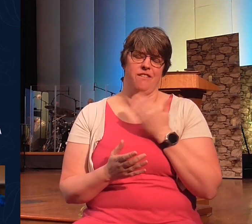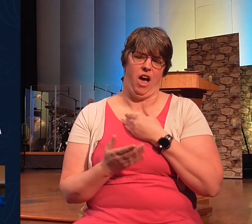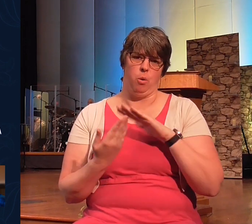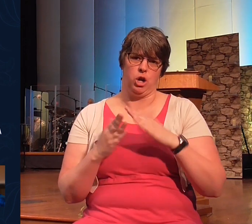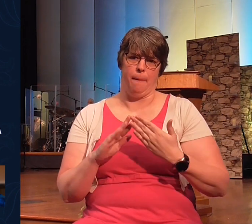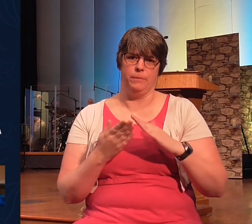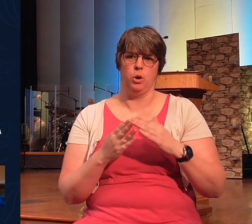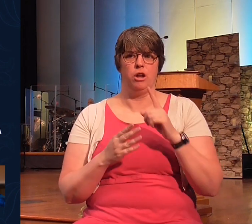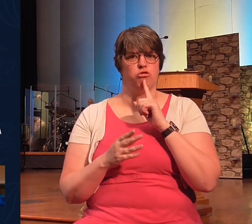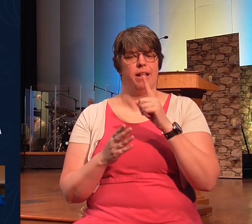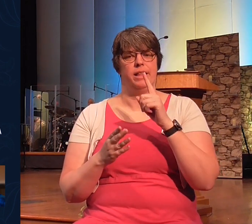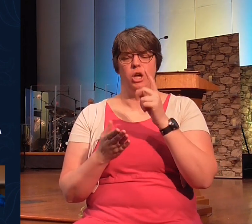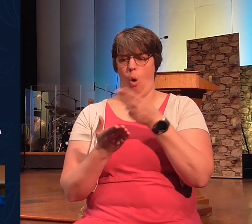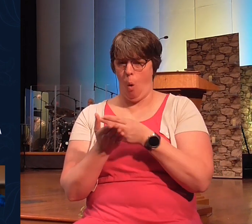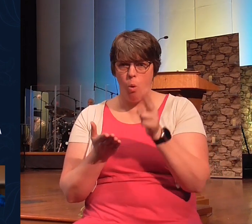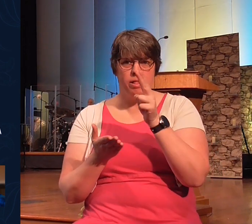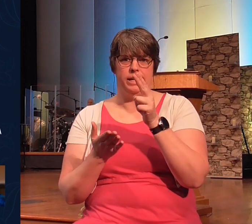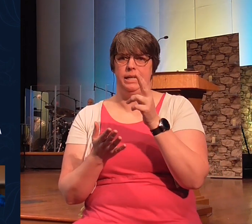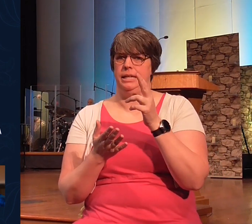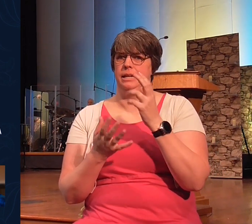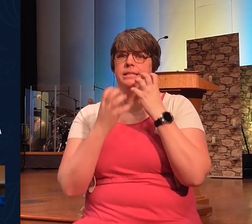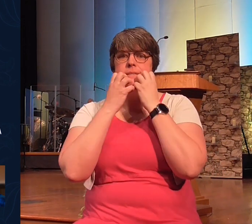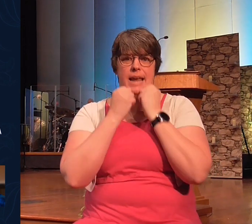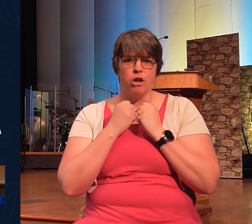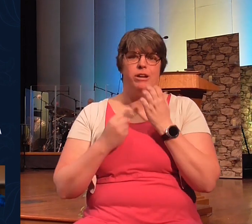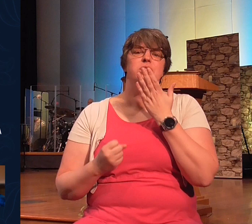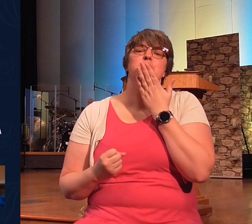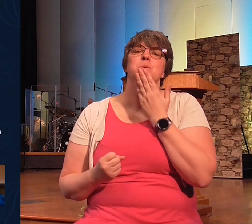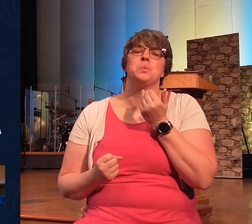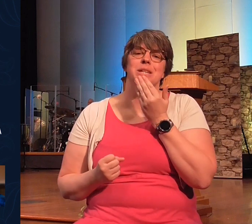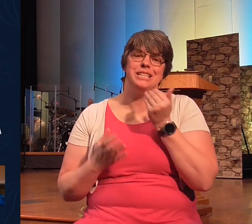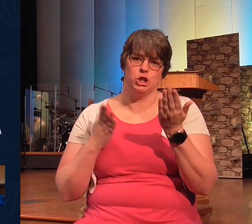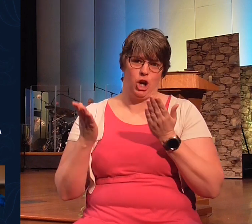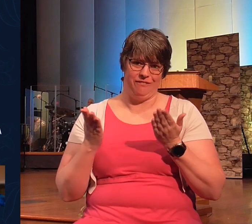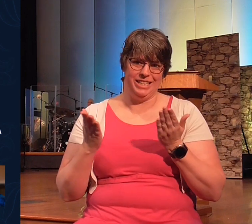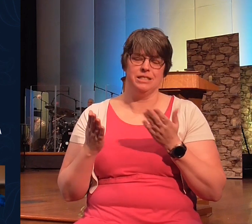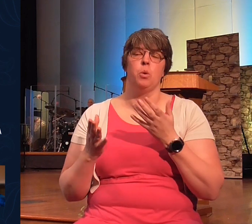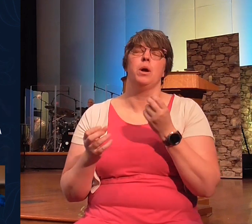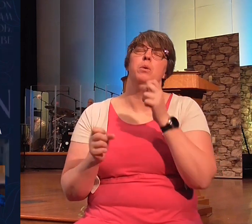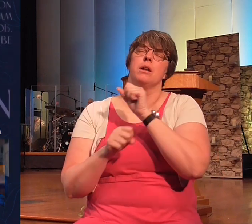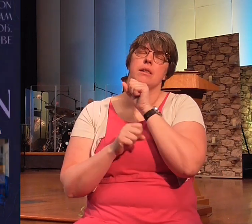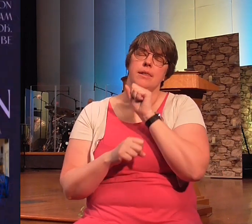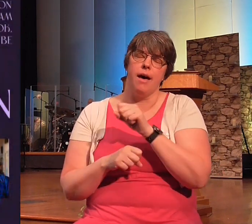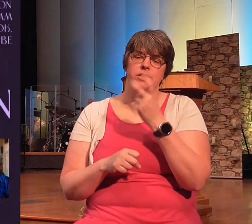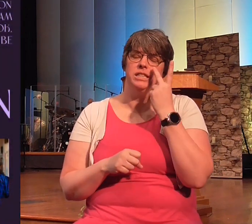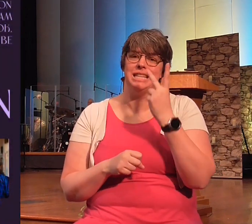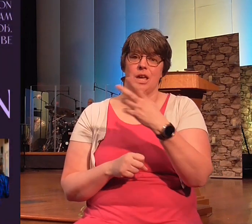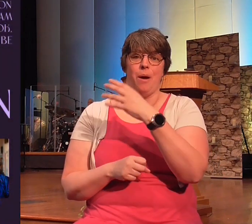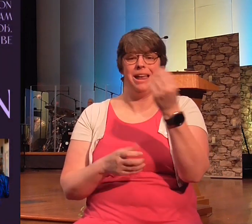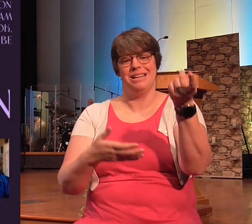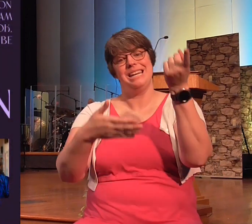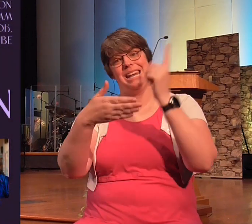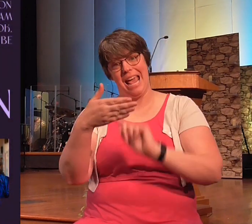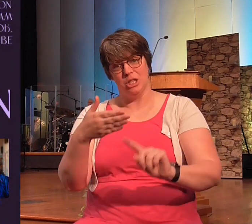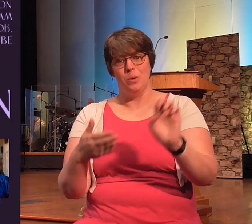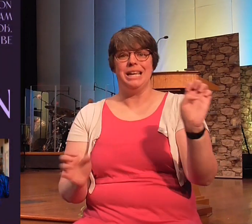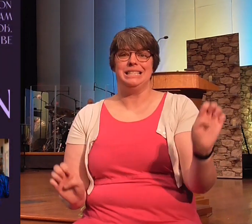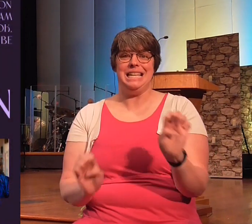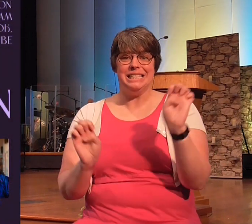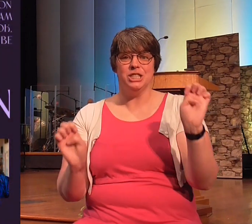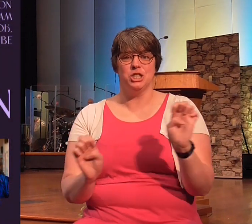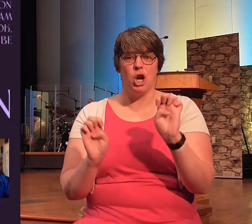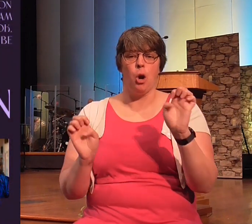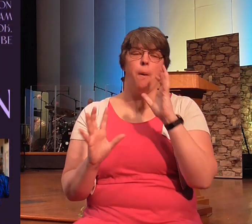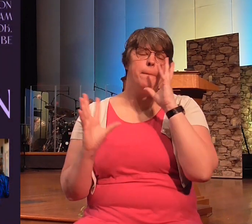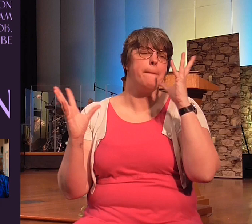It's a very holy, sacred, sweet service, so we'd love to see you there. And of course, next Sunday is Easter. It's going to be a